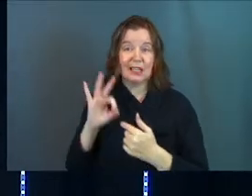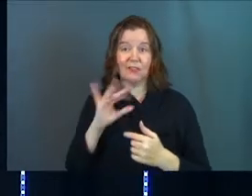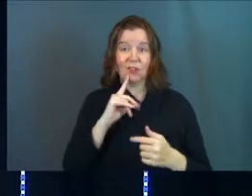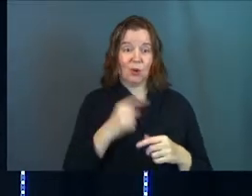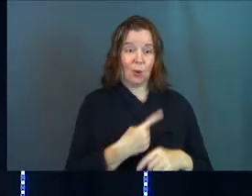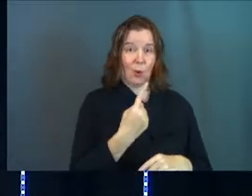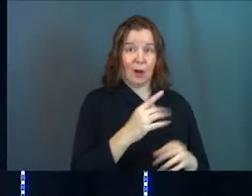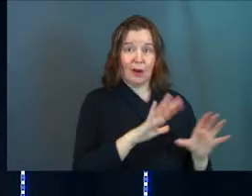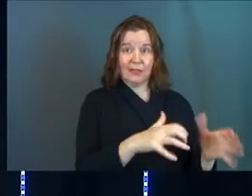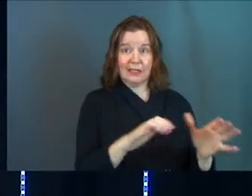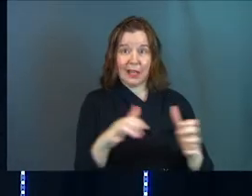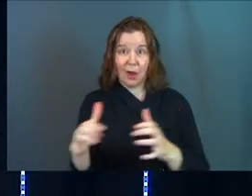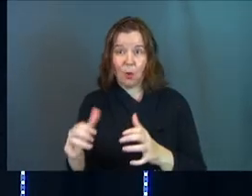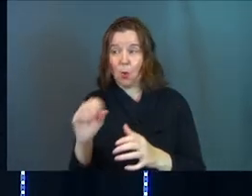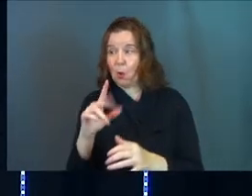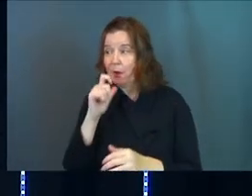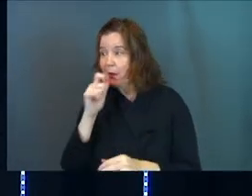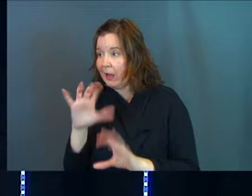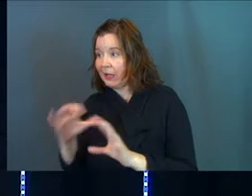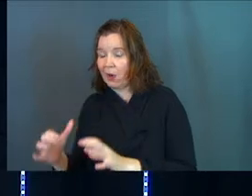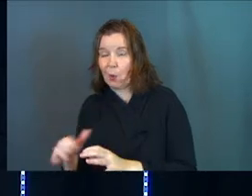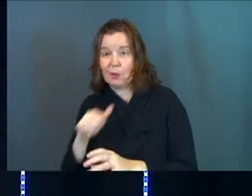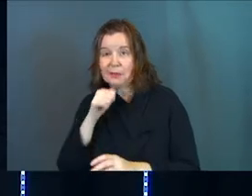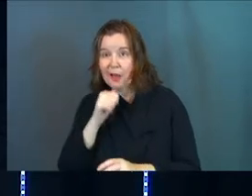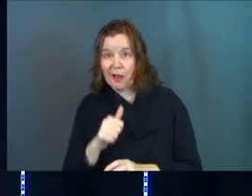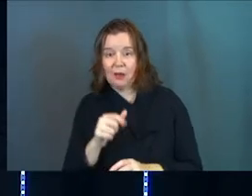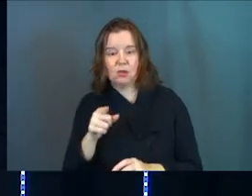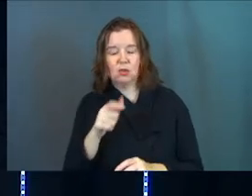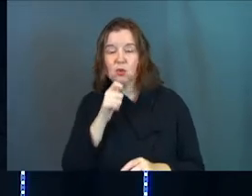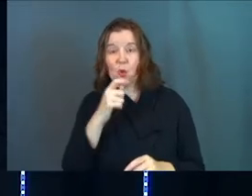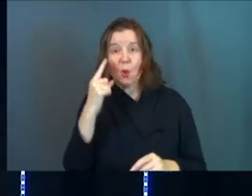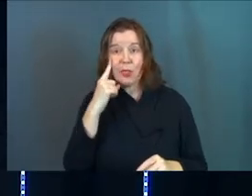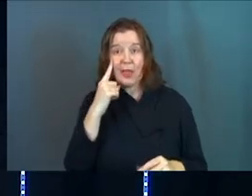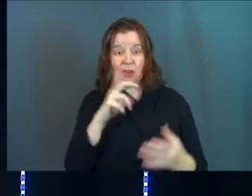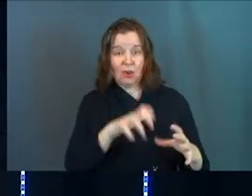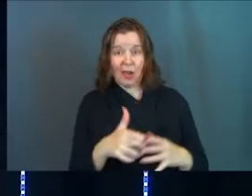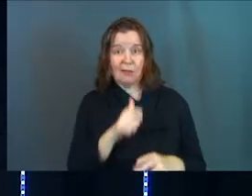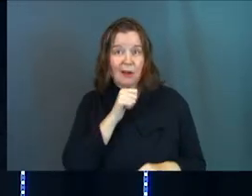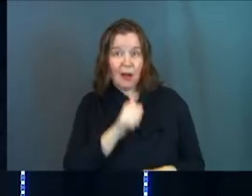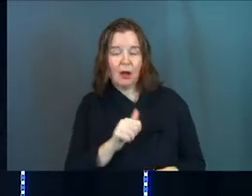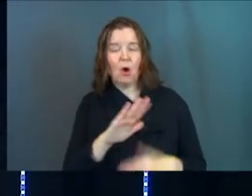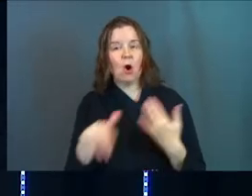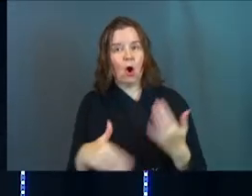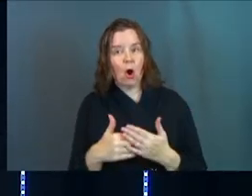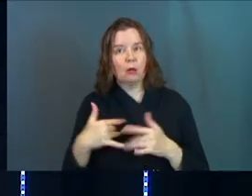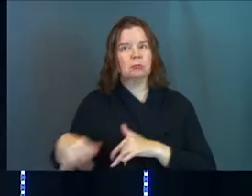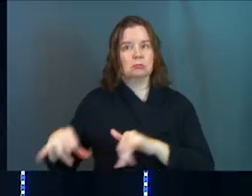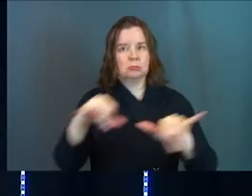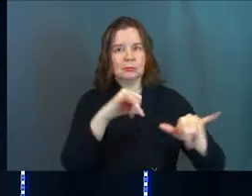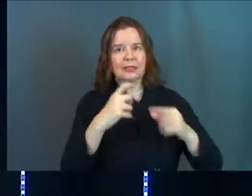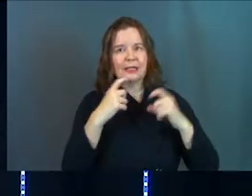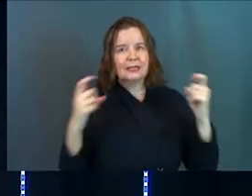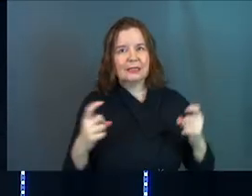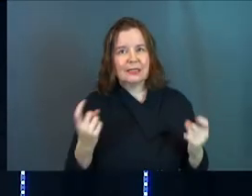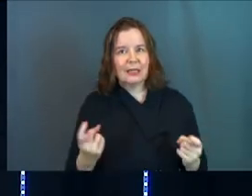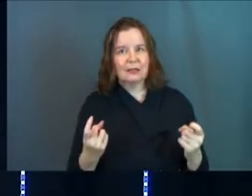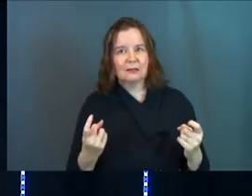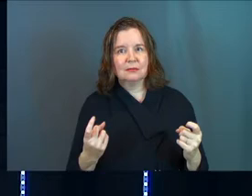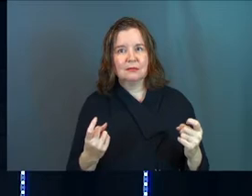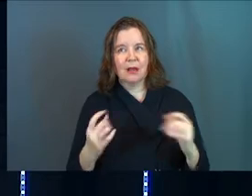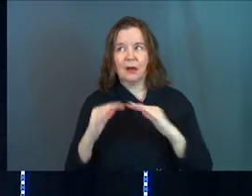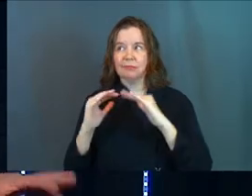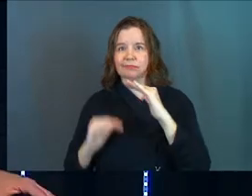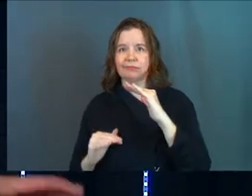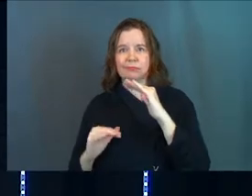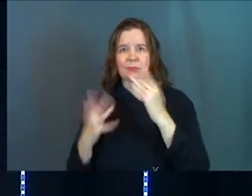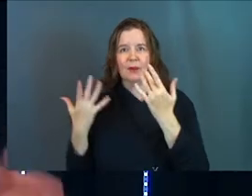you're in one of these categories or not one of these categories, you don't think you're in a category, all of us have sinned and fall short of the glory of